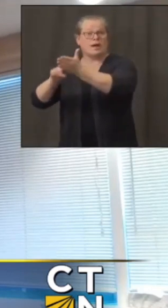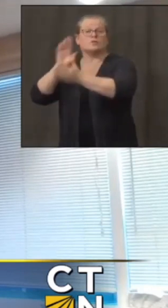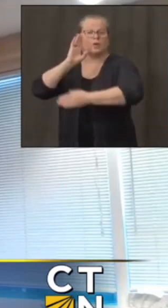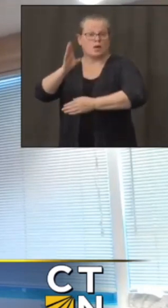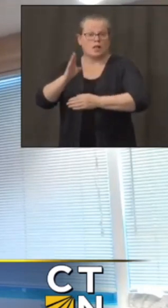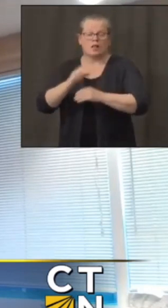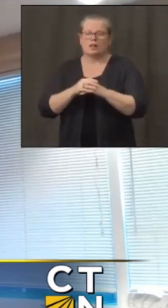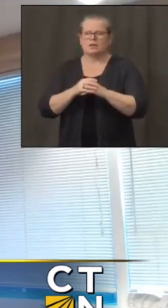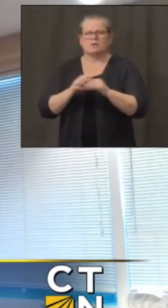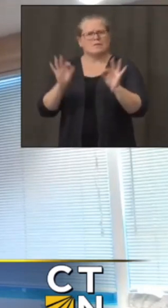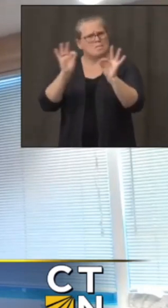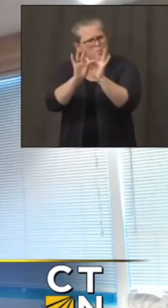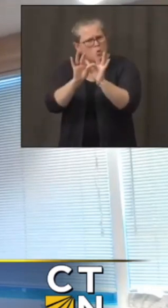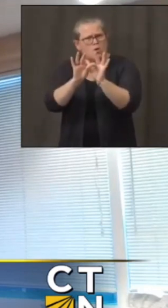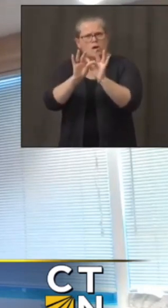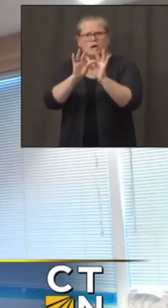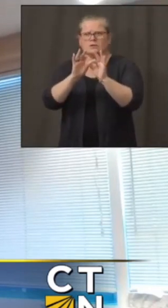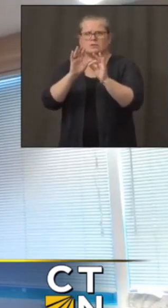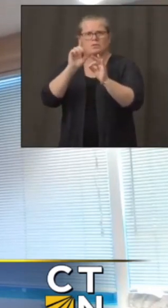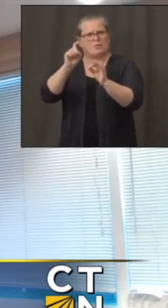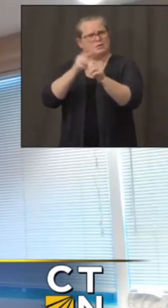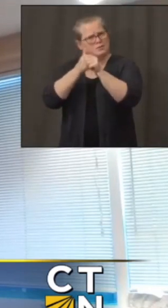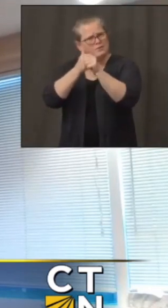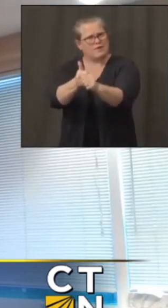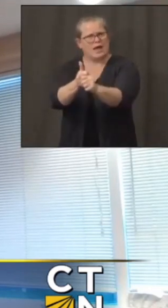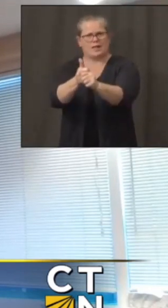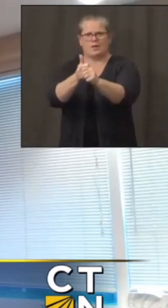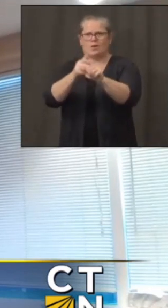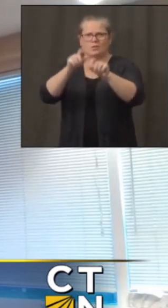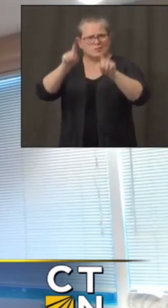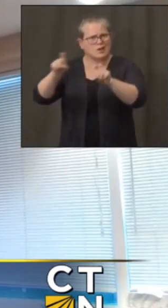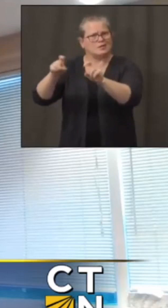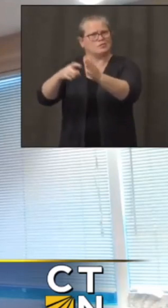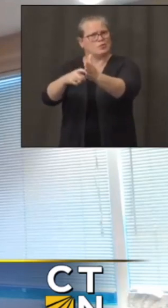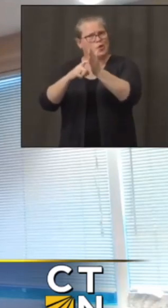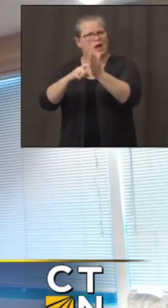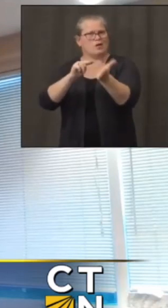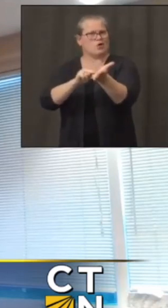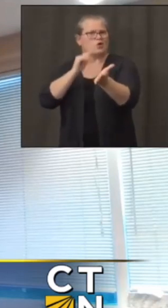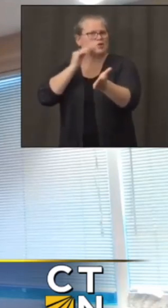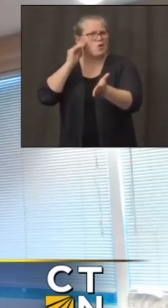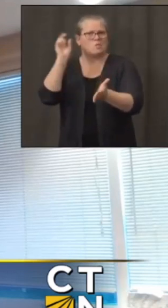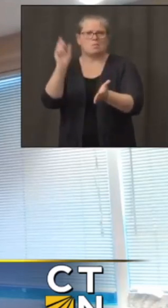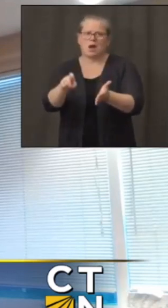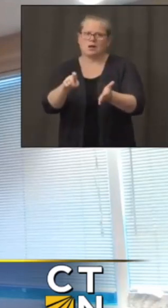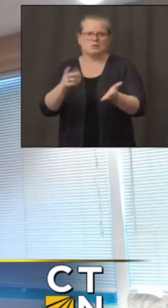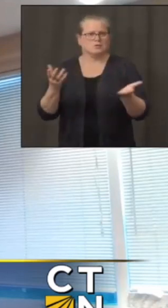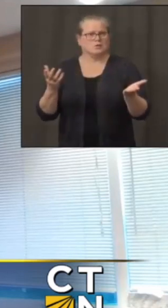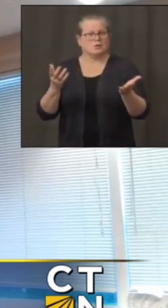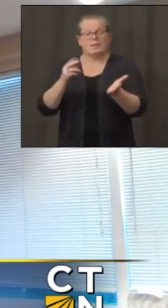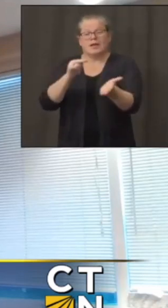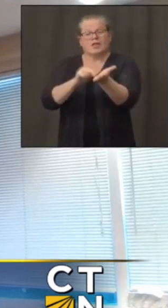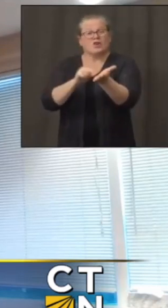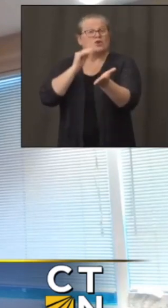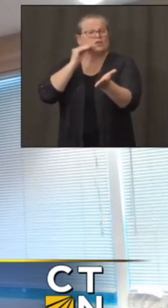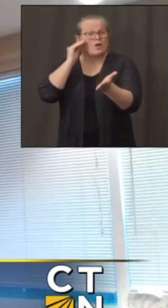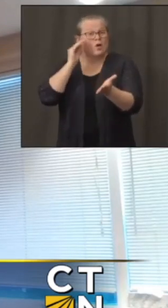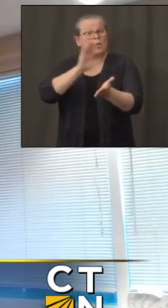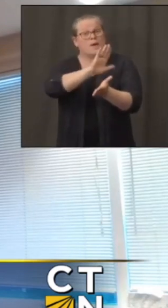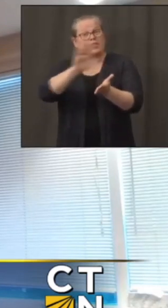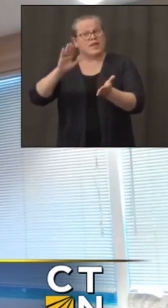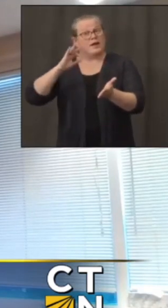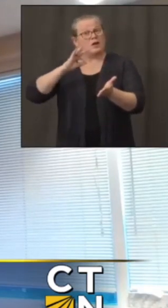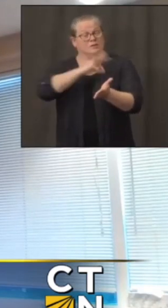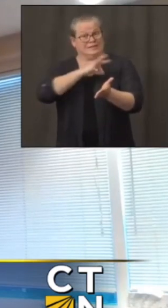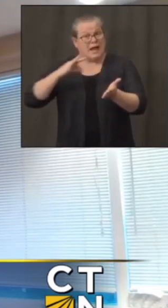important strategy to, we've been, with all great credit to the nursing homes and their staffs,